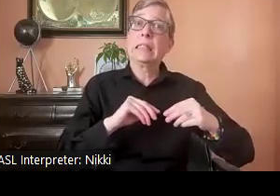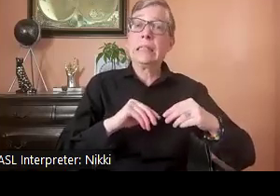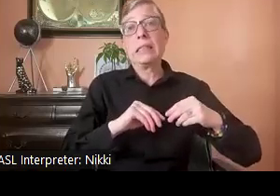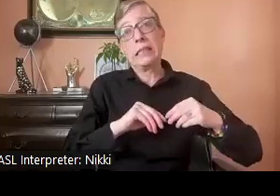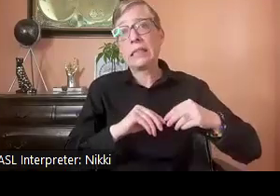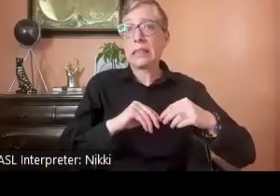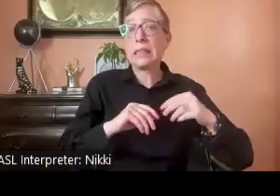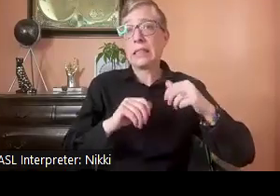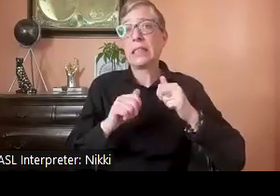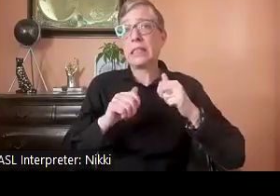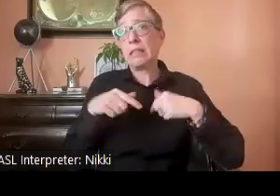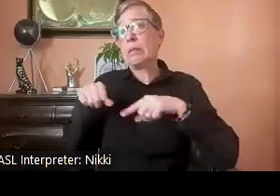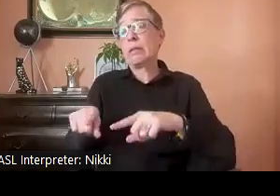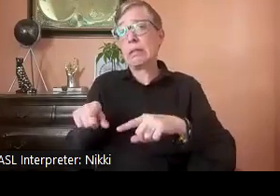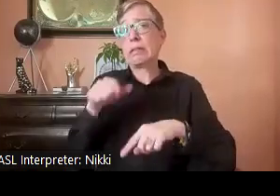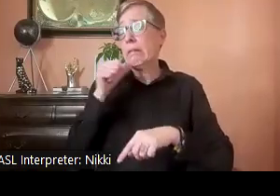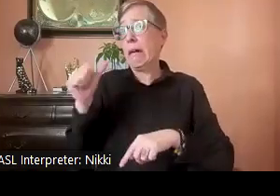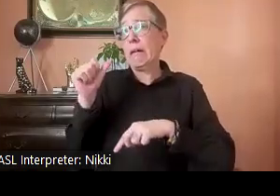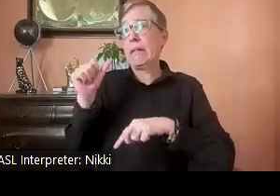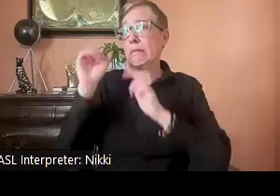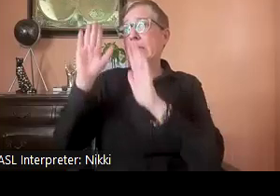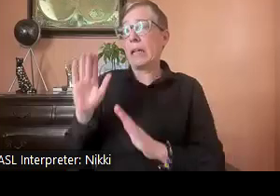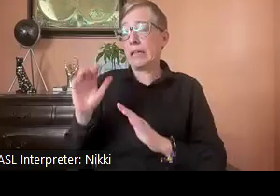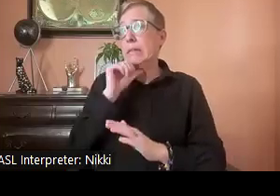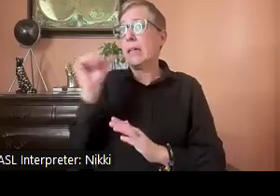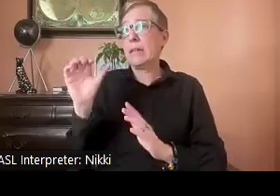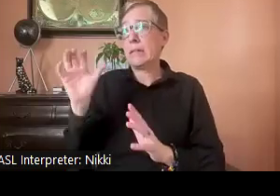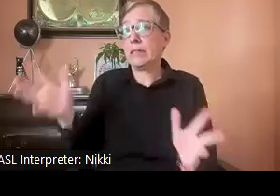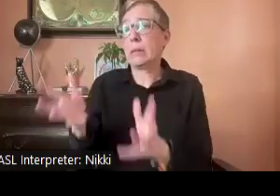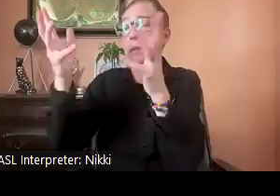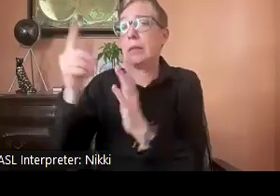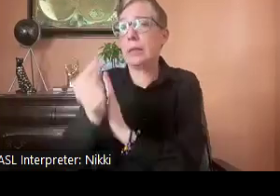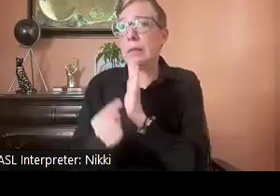and positive times we're in. So thank you for that.